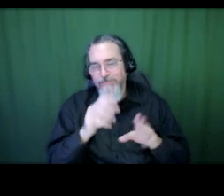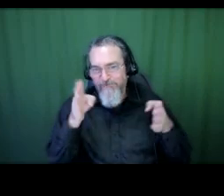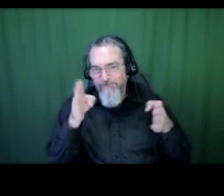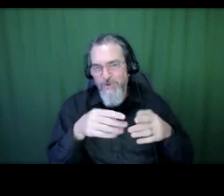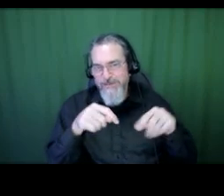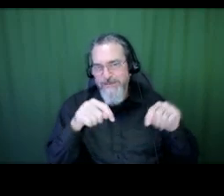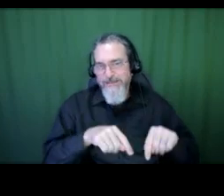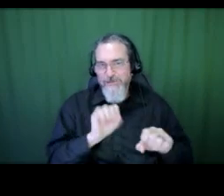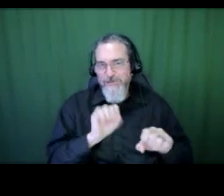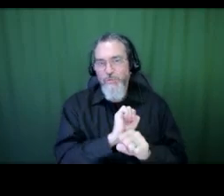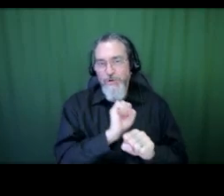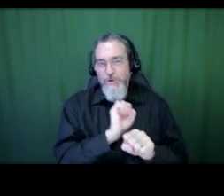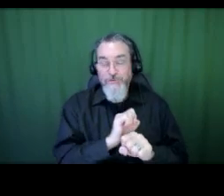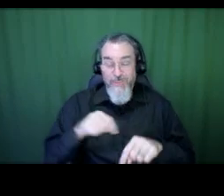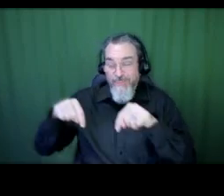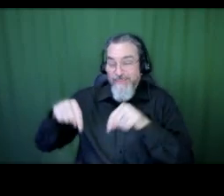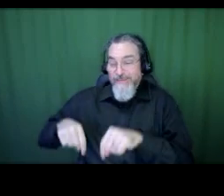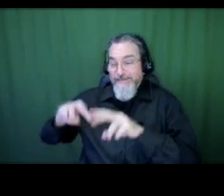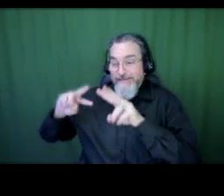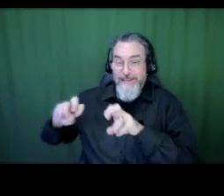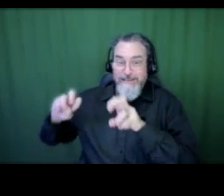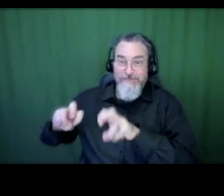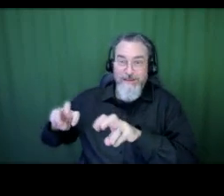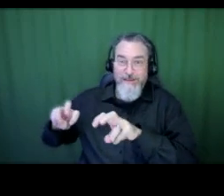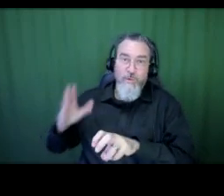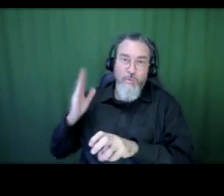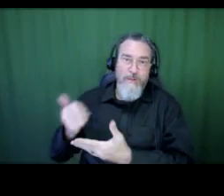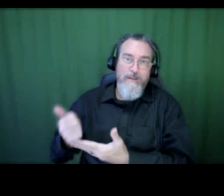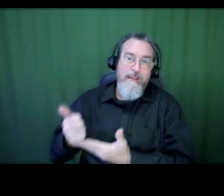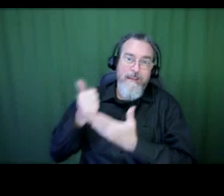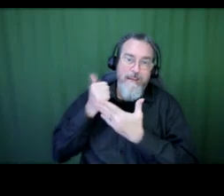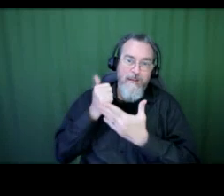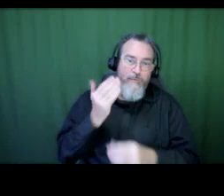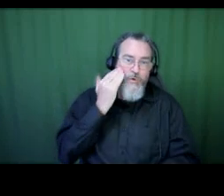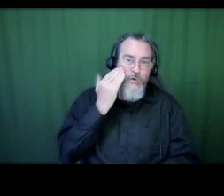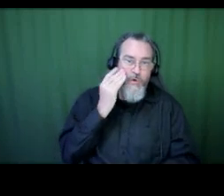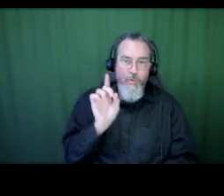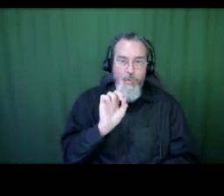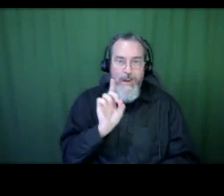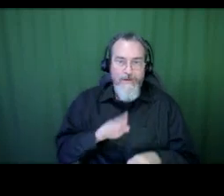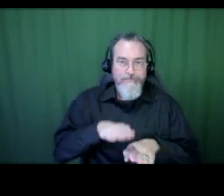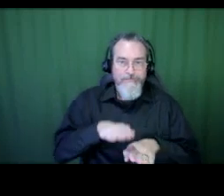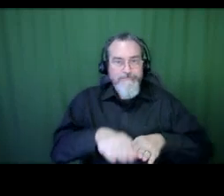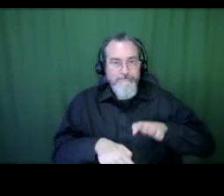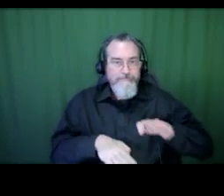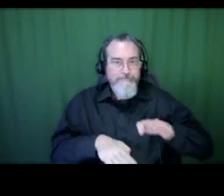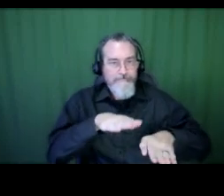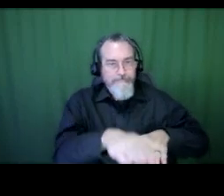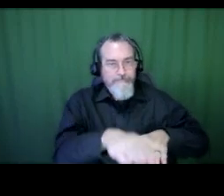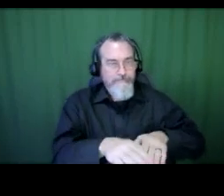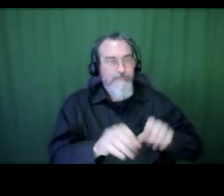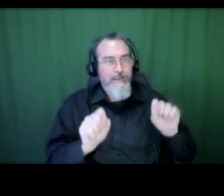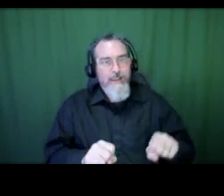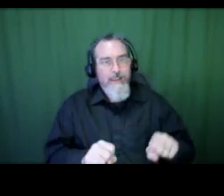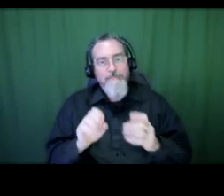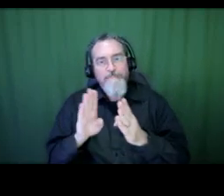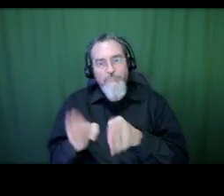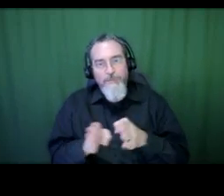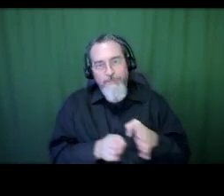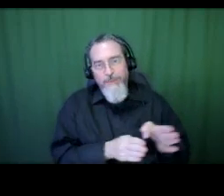as assessment as a stepping stone for developing additional curriculum so we can prepare the next workforce. And then we want to act